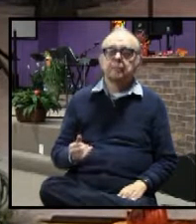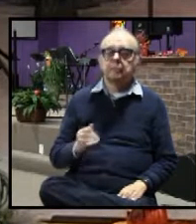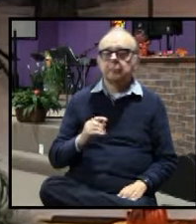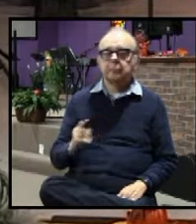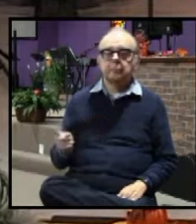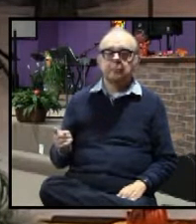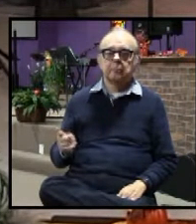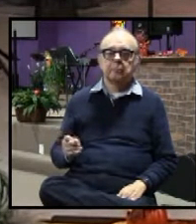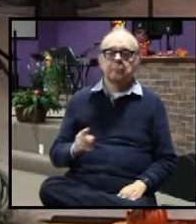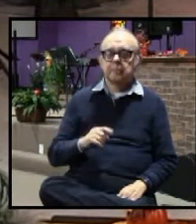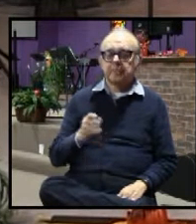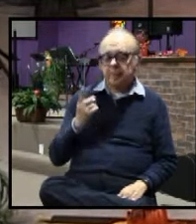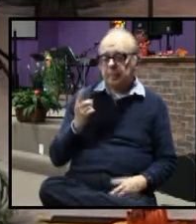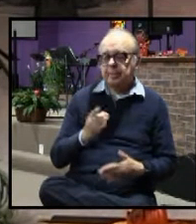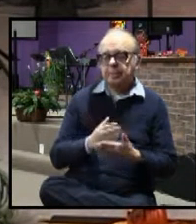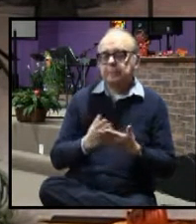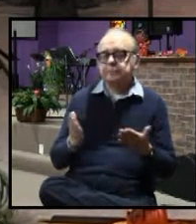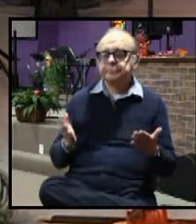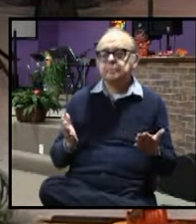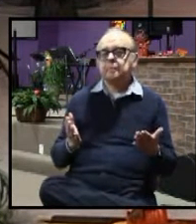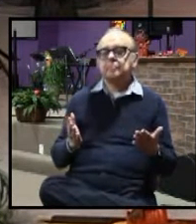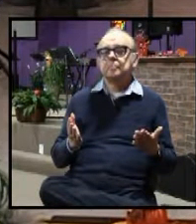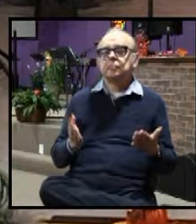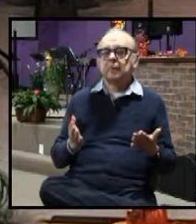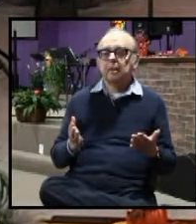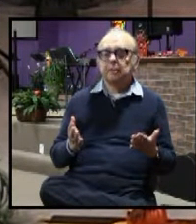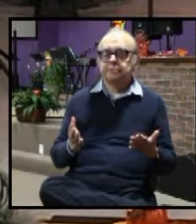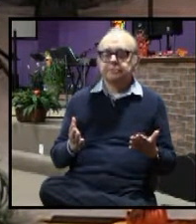because they don't understand something.